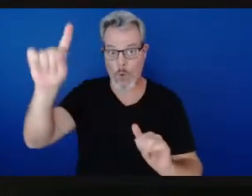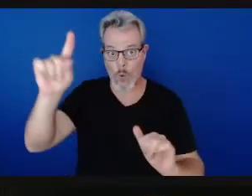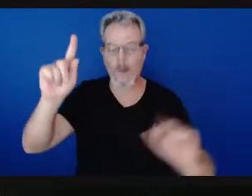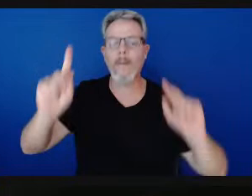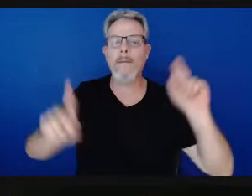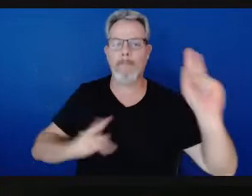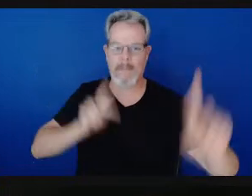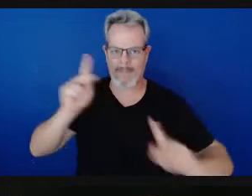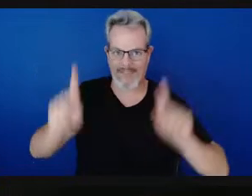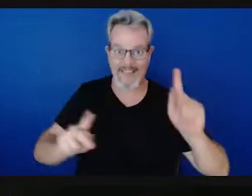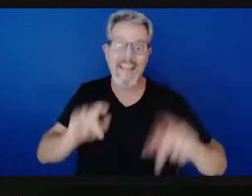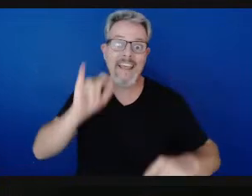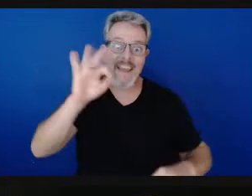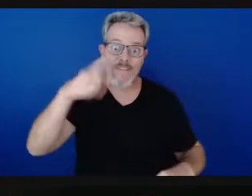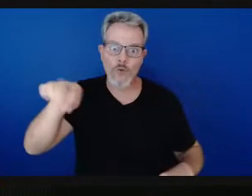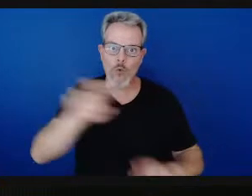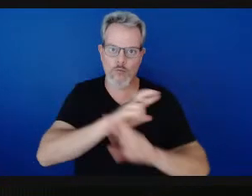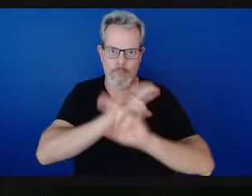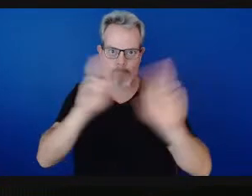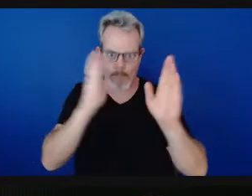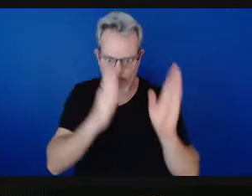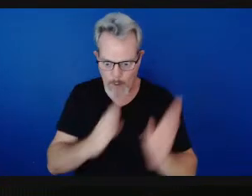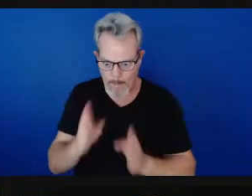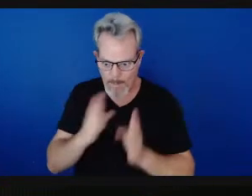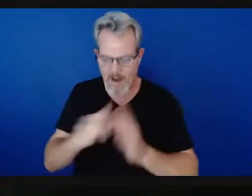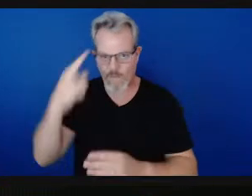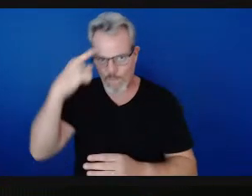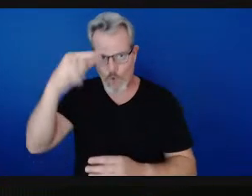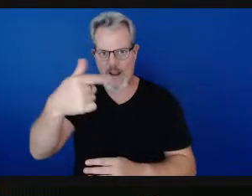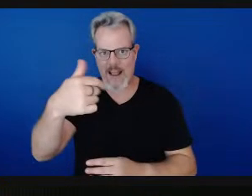long as you're prepared for the gases which might blow into your area.